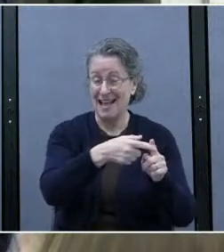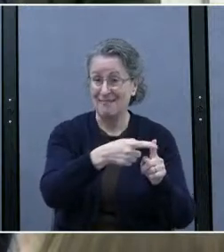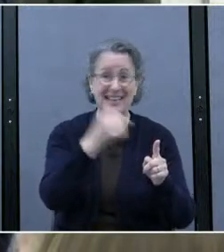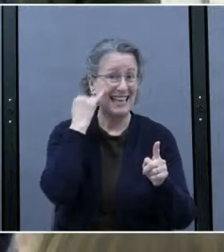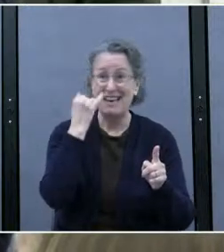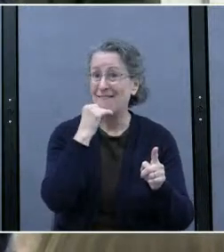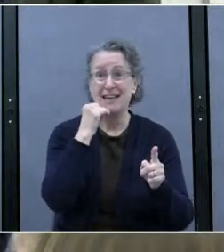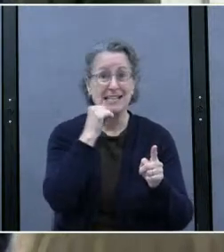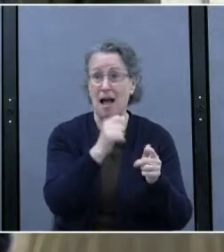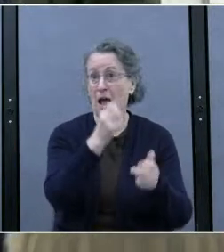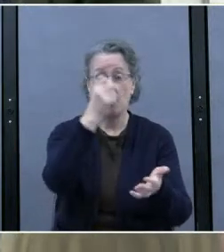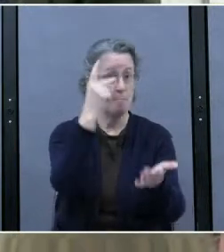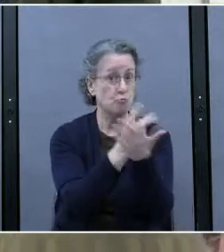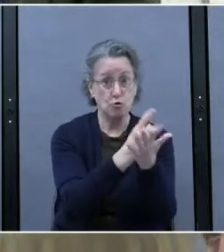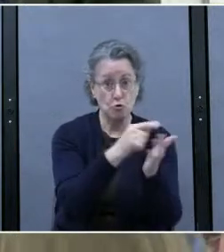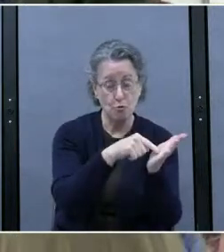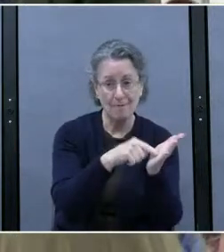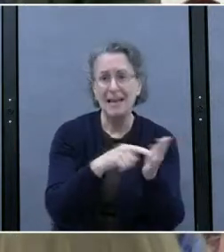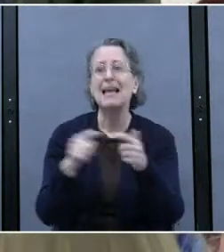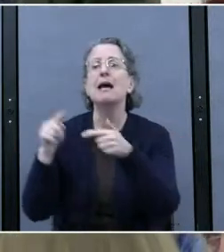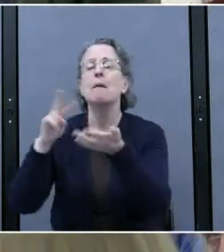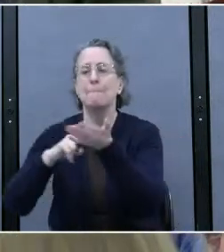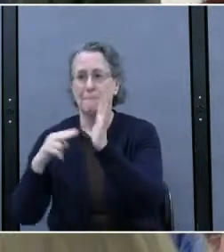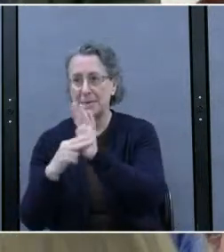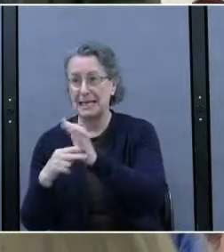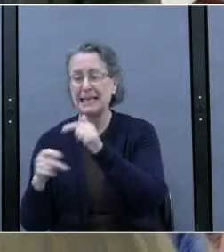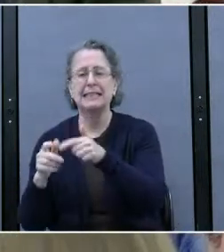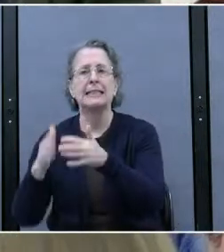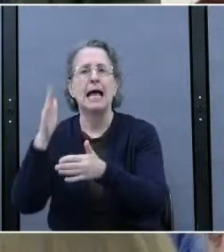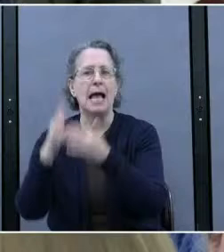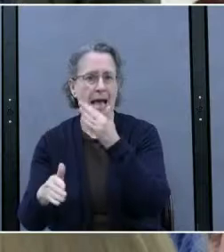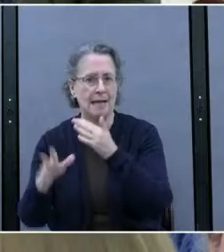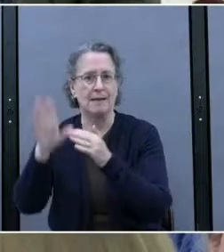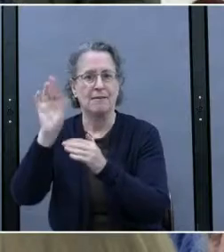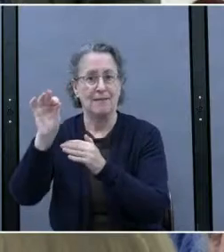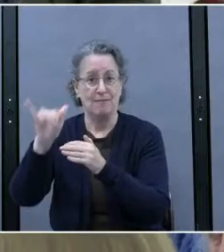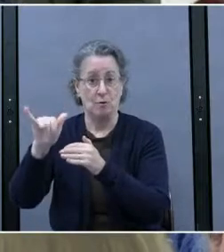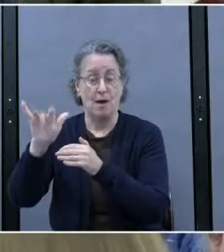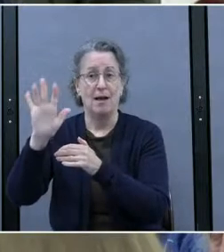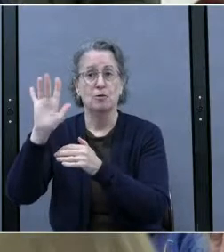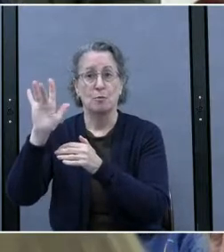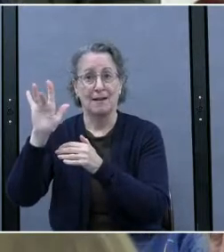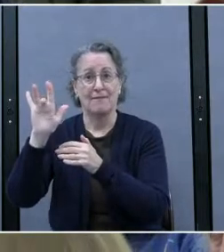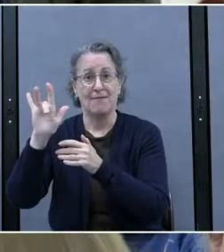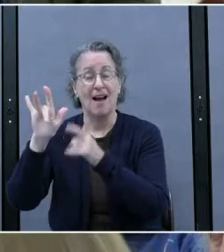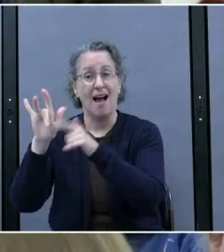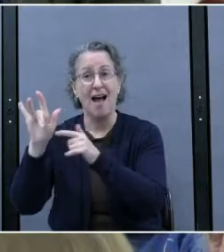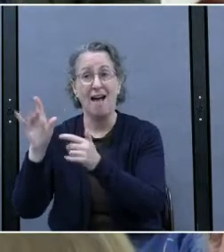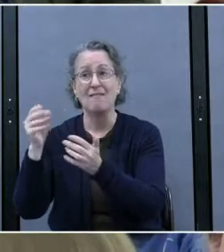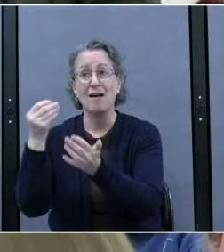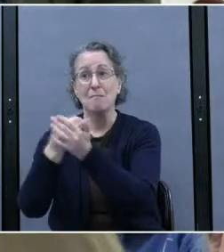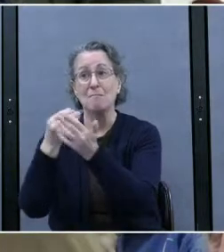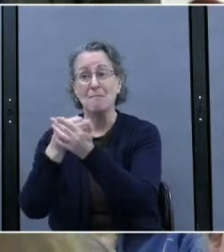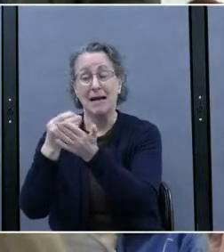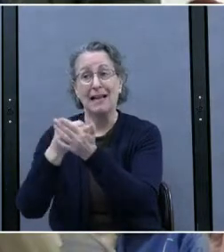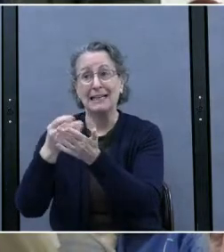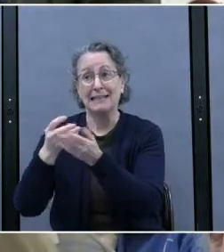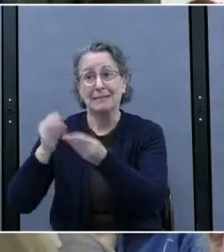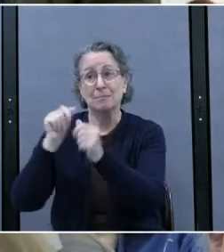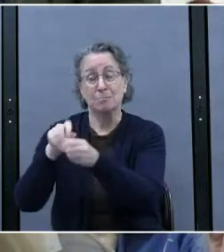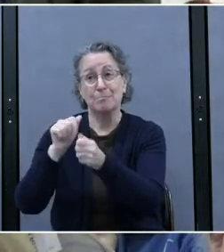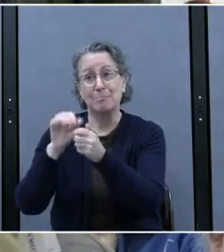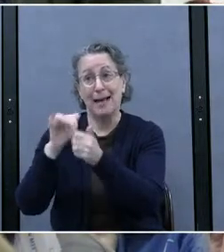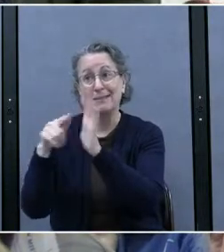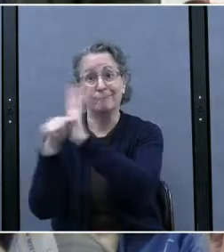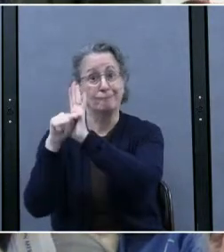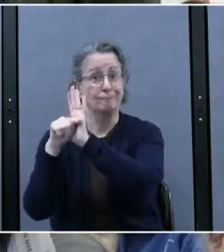$851,000 deficit in our operating budget at the end of FY25. That's my first question. Second, we keep saying, oh, we